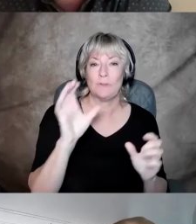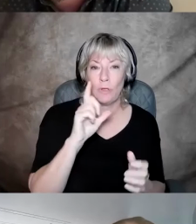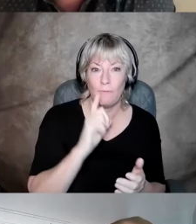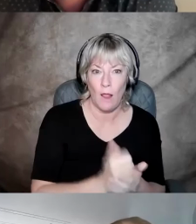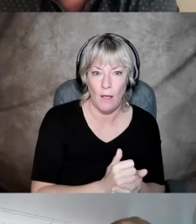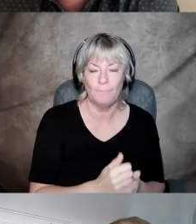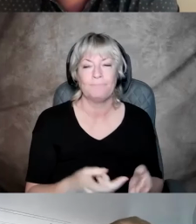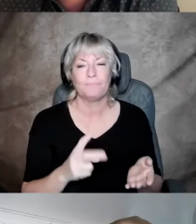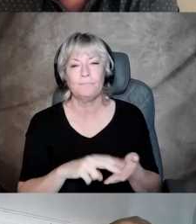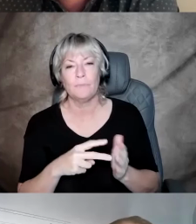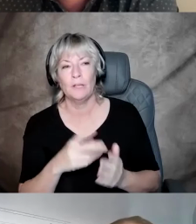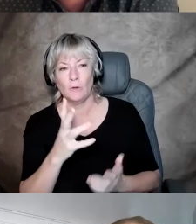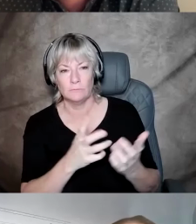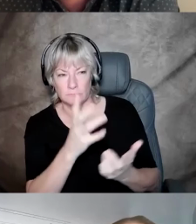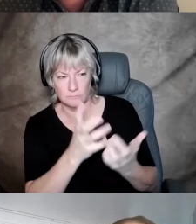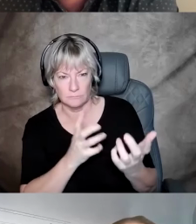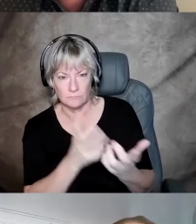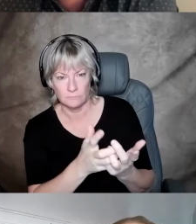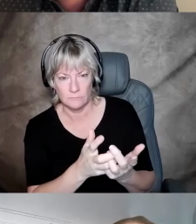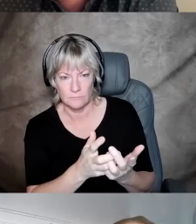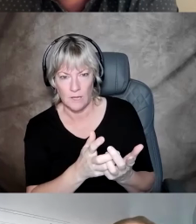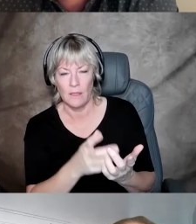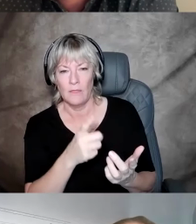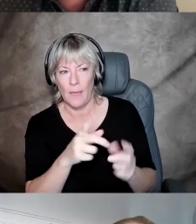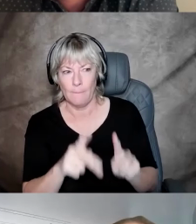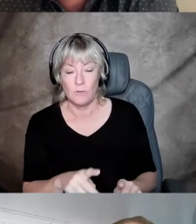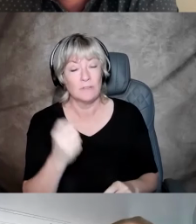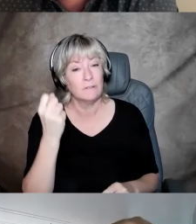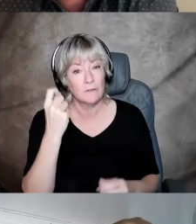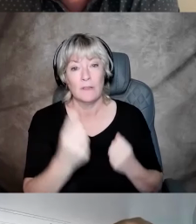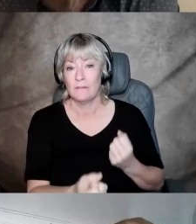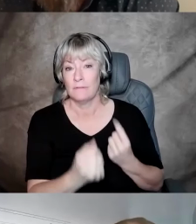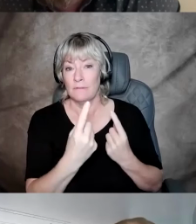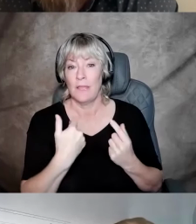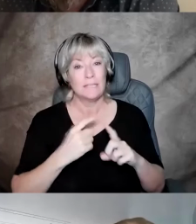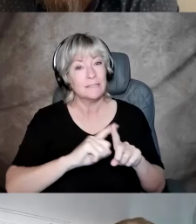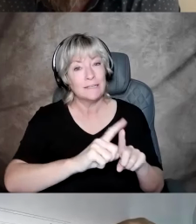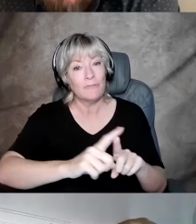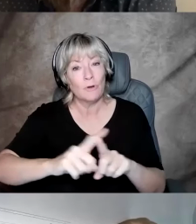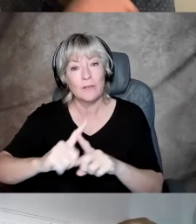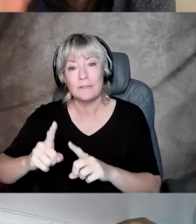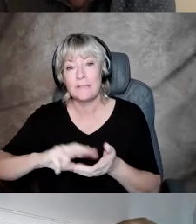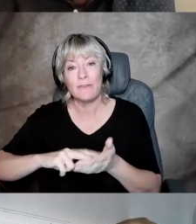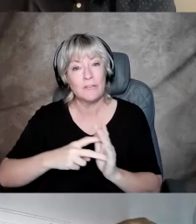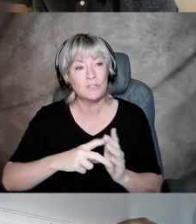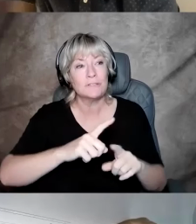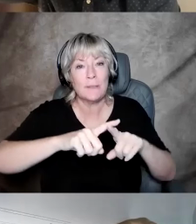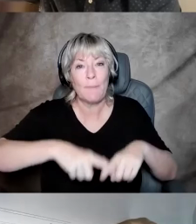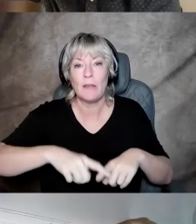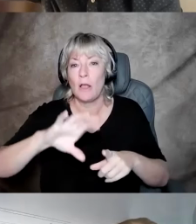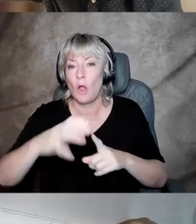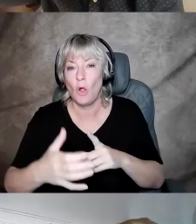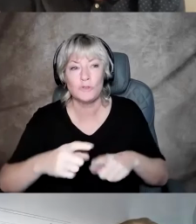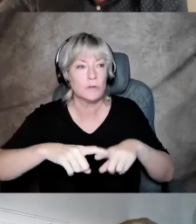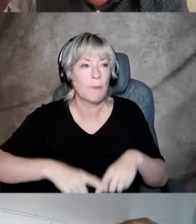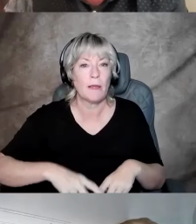meeting that person where they're at, and considering that empathy has different definitions across cultures, across neurotypes. How